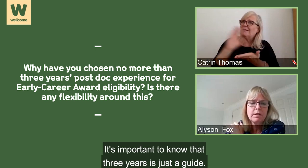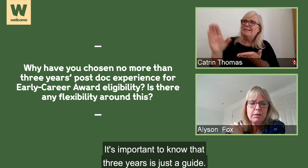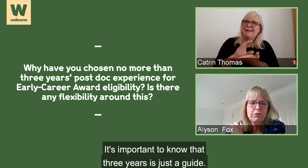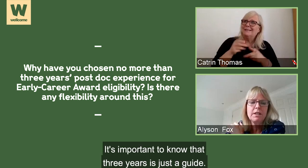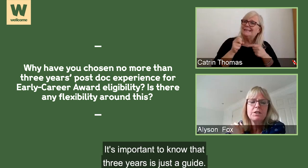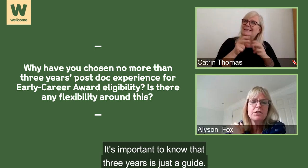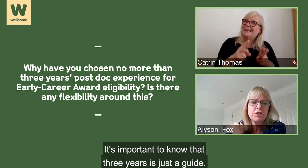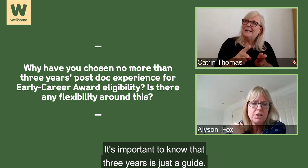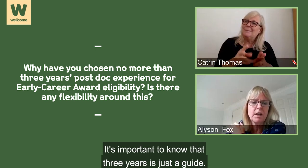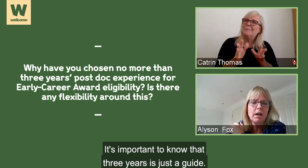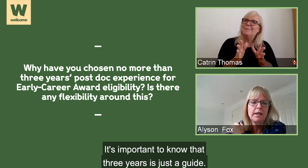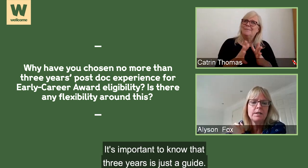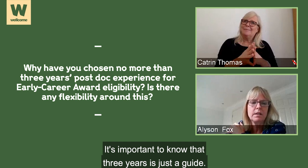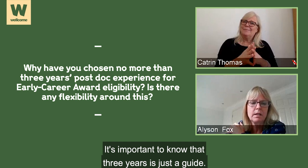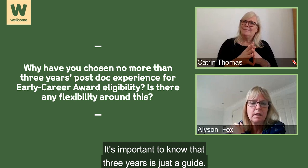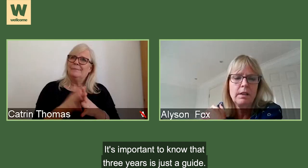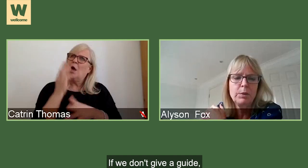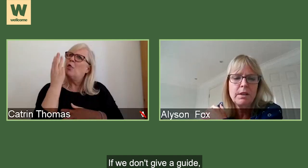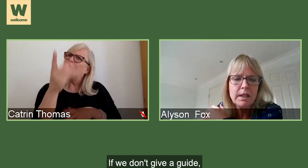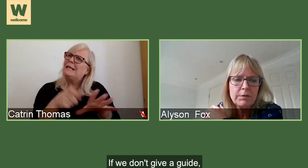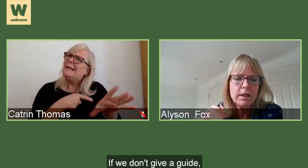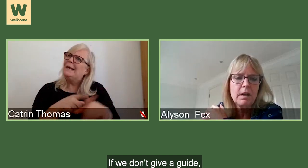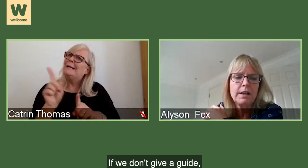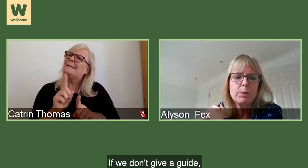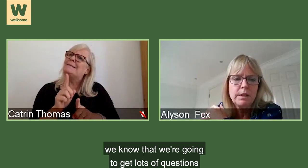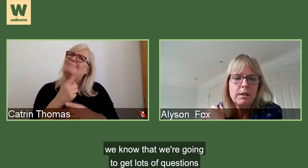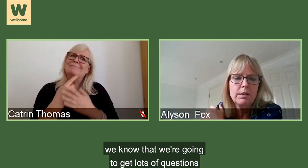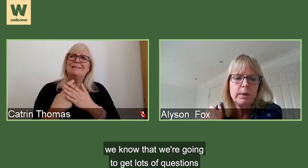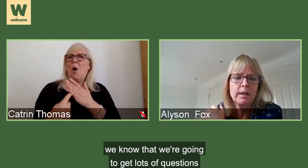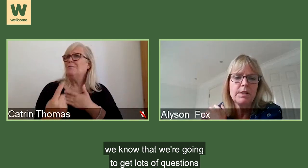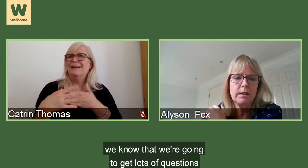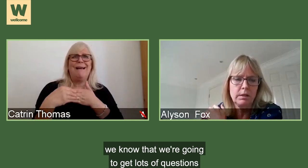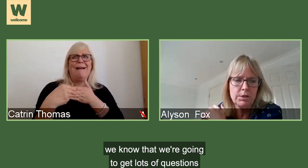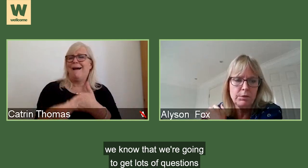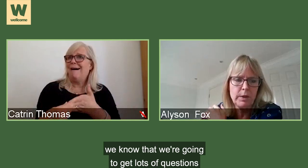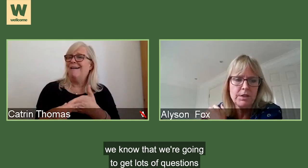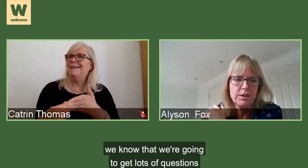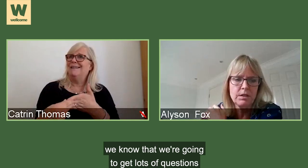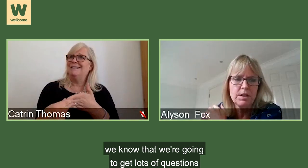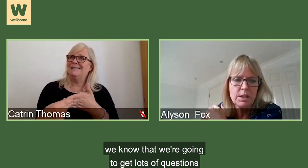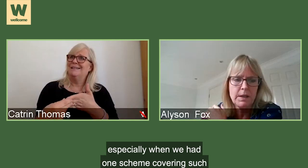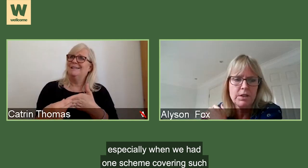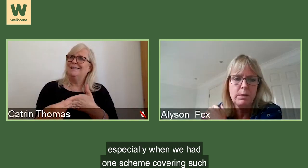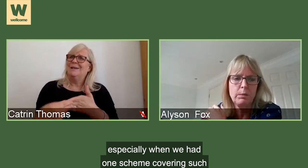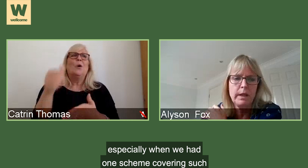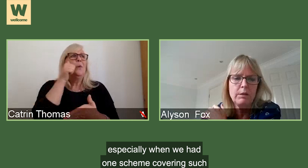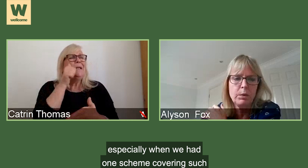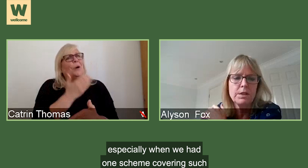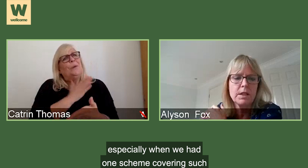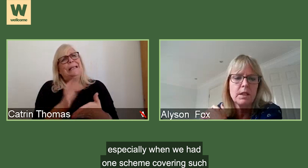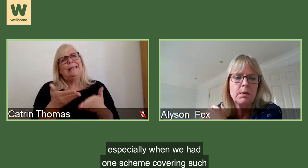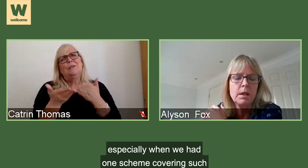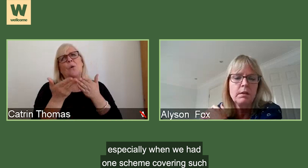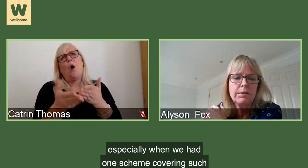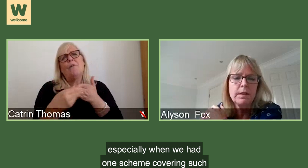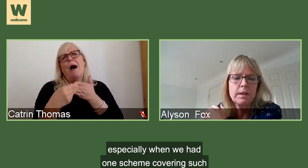important to know that three years is just a guide. If we don't give a guide, we know that we're going to get lots of questions, especially when we had